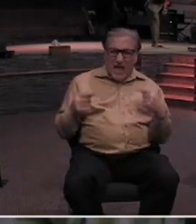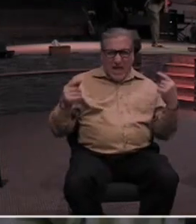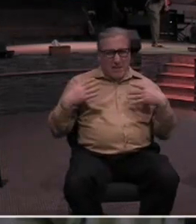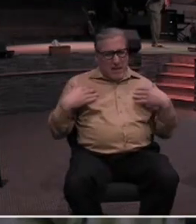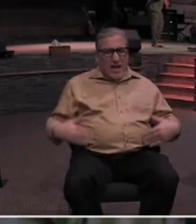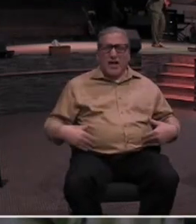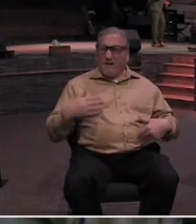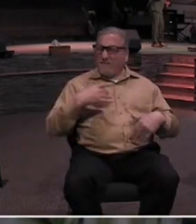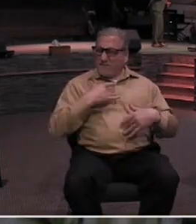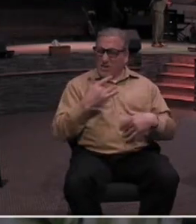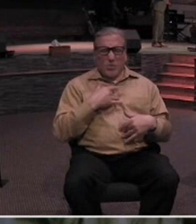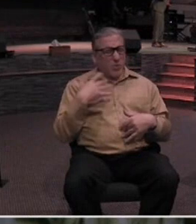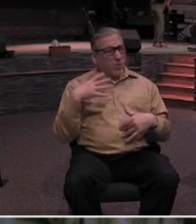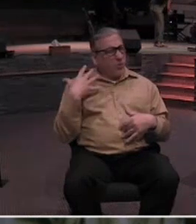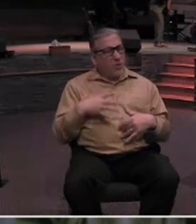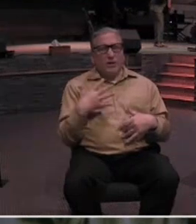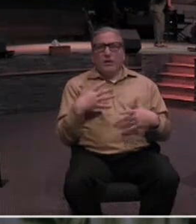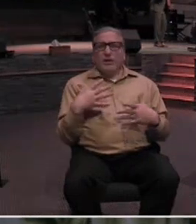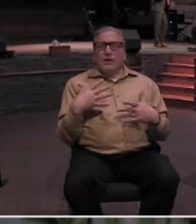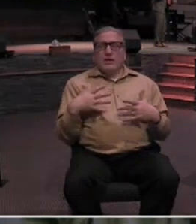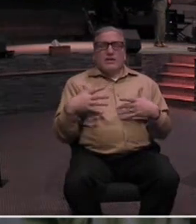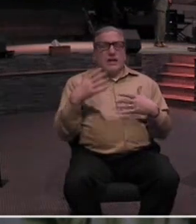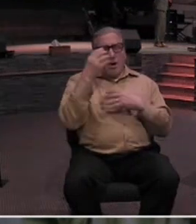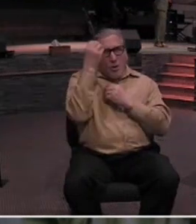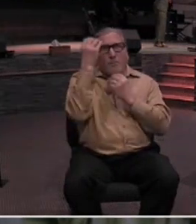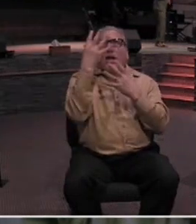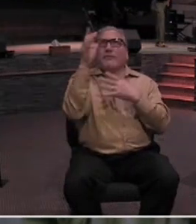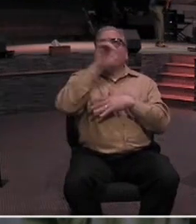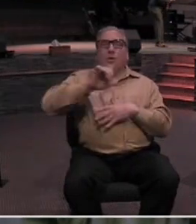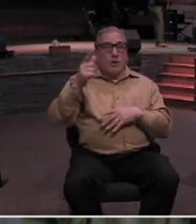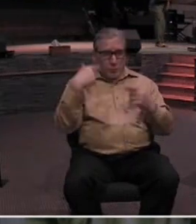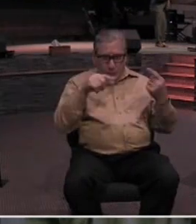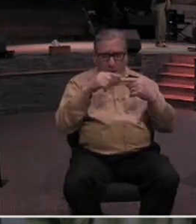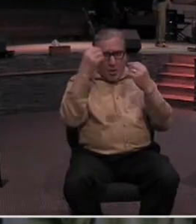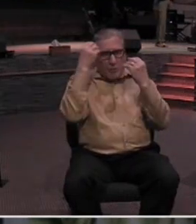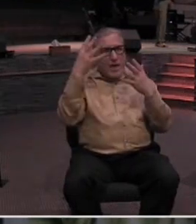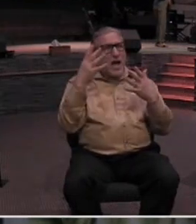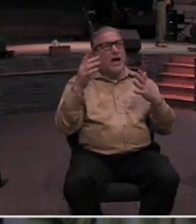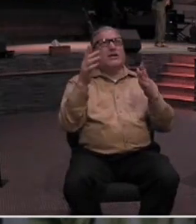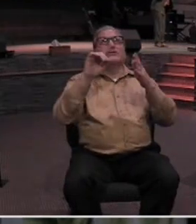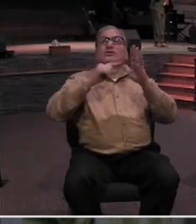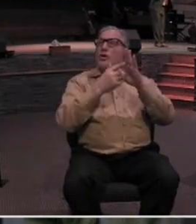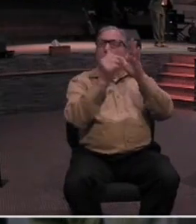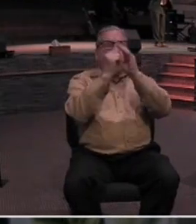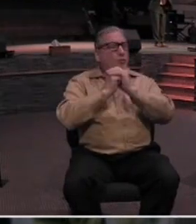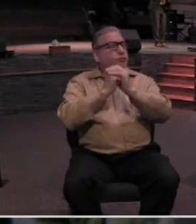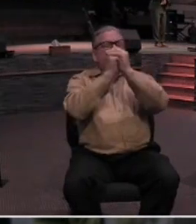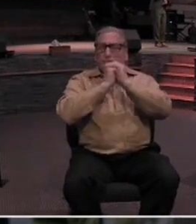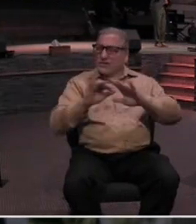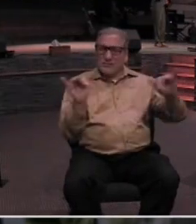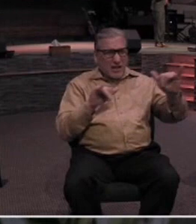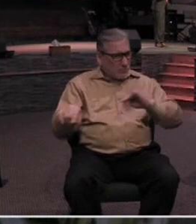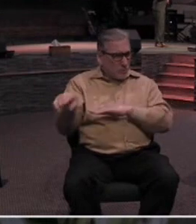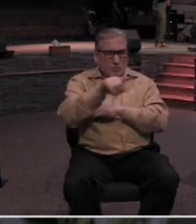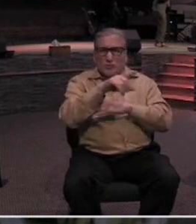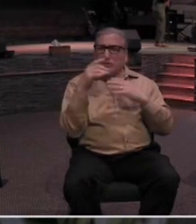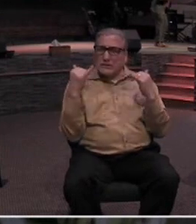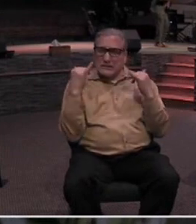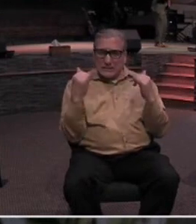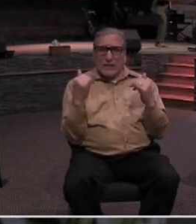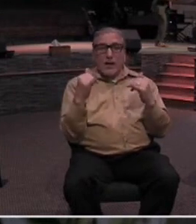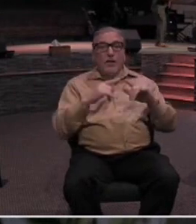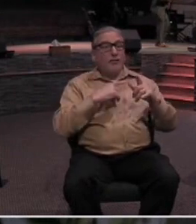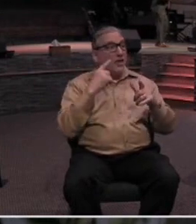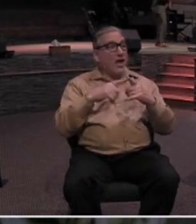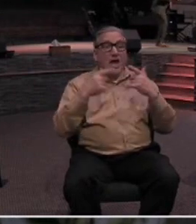I just simply obey the Lord. And as I began to obey the Lord, I began to worship God like you all were doing here today. And all of a